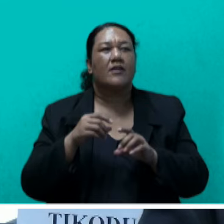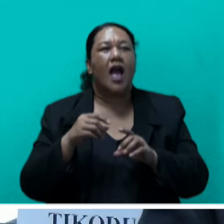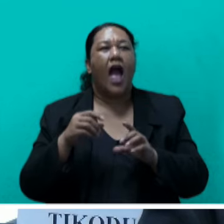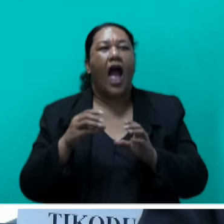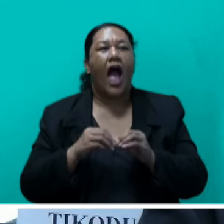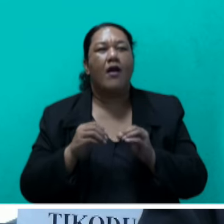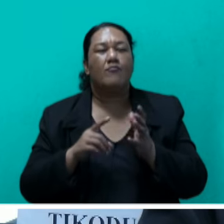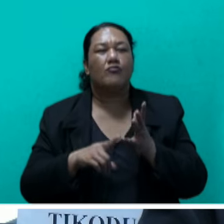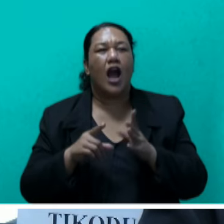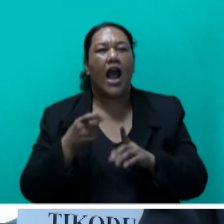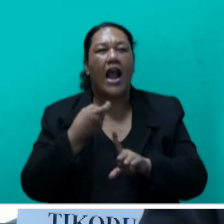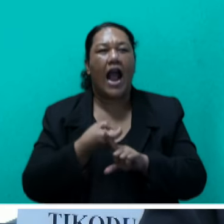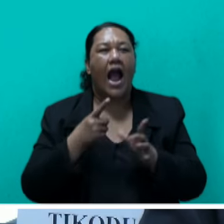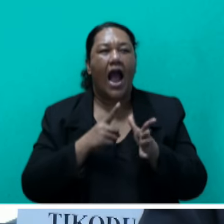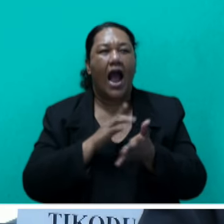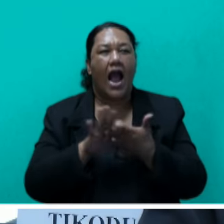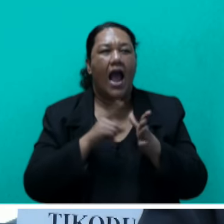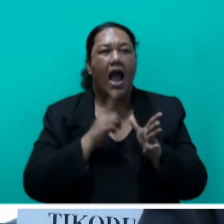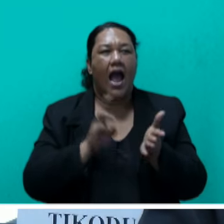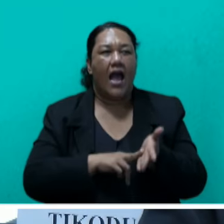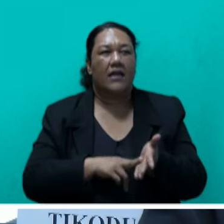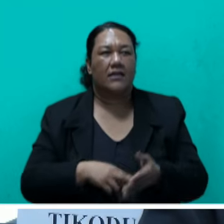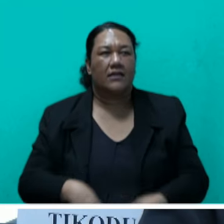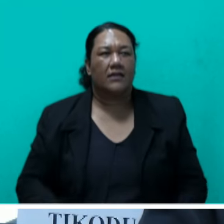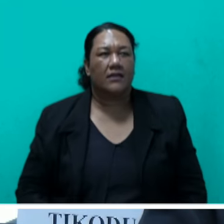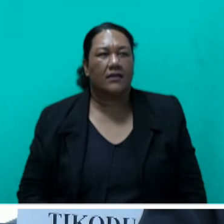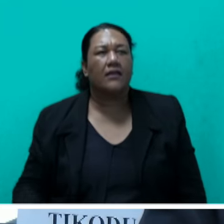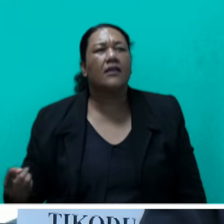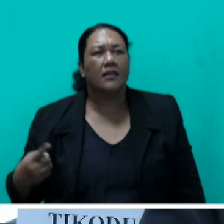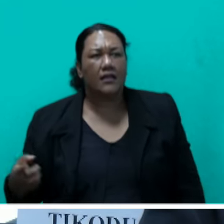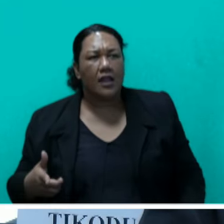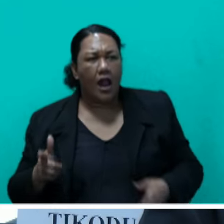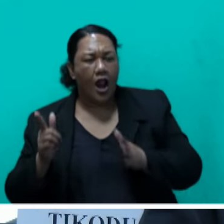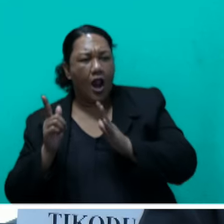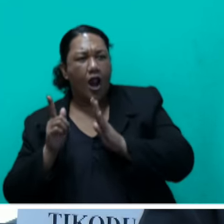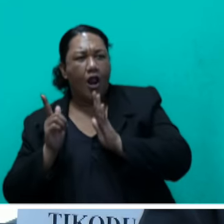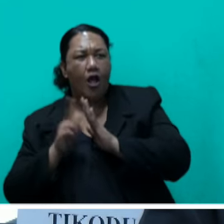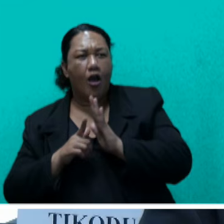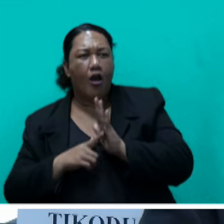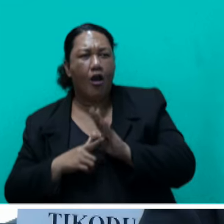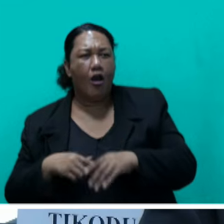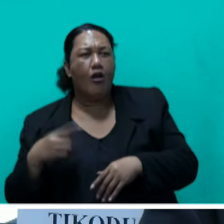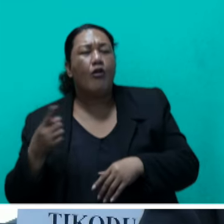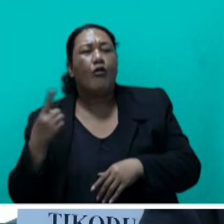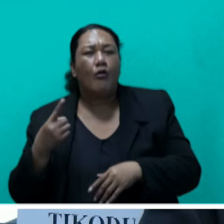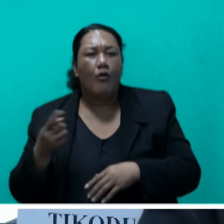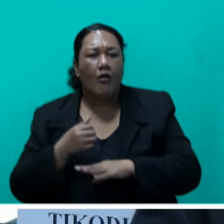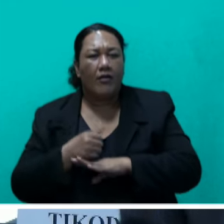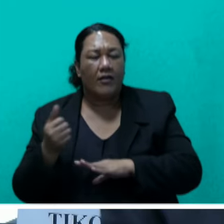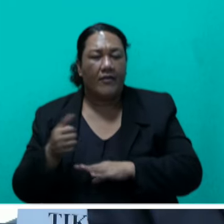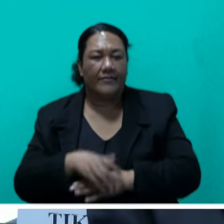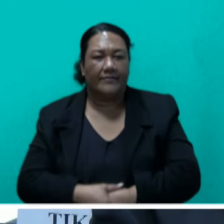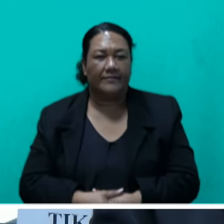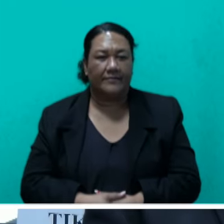Yoben. Right? Hogwash, no. It's a dog wash. It's a dog wash, Mr.